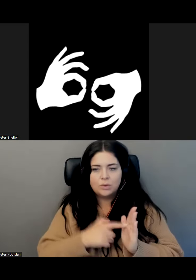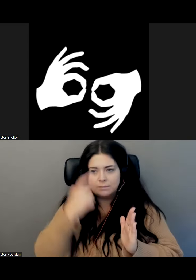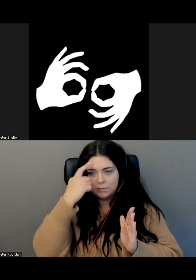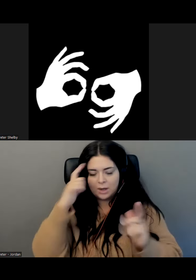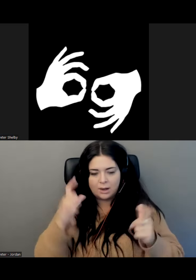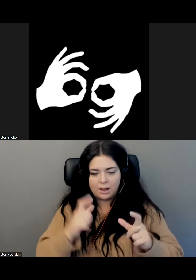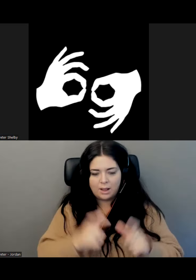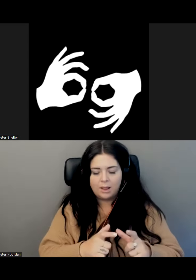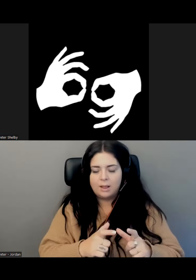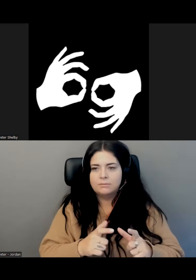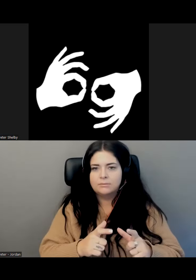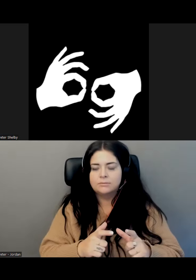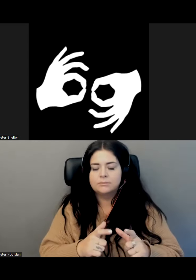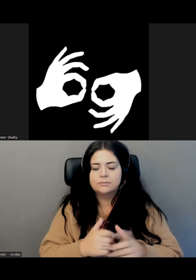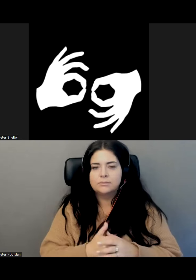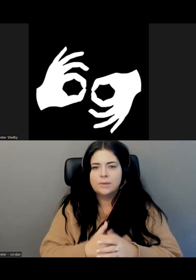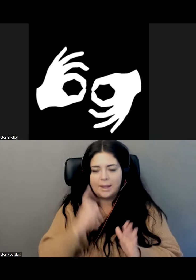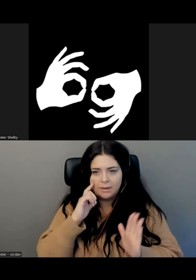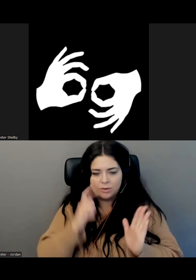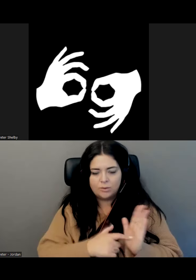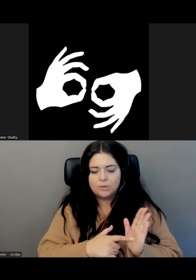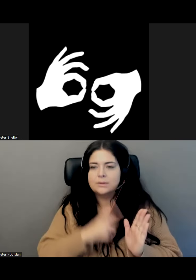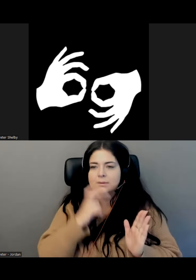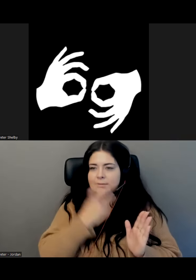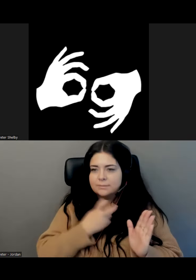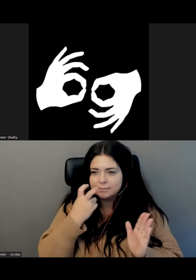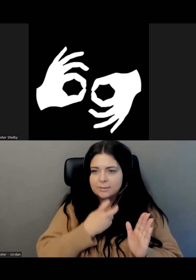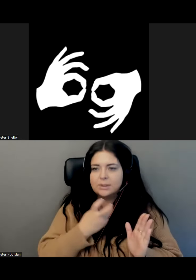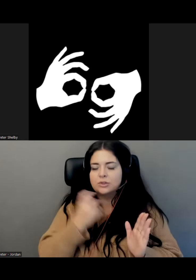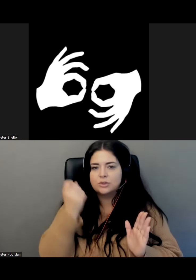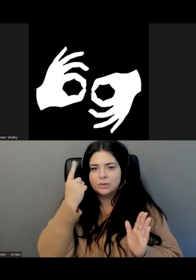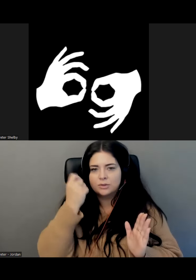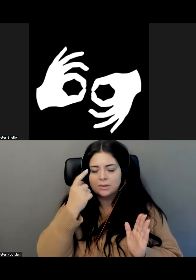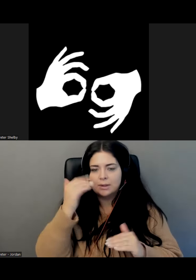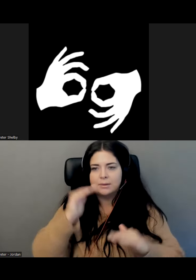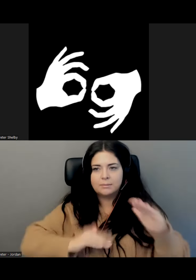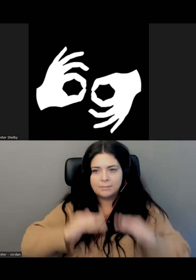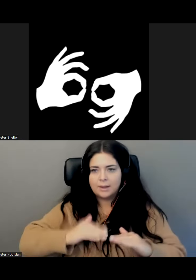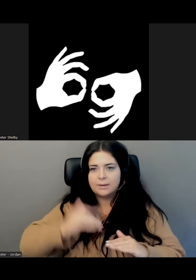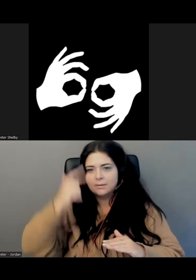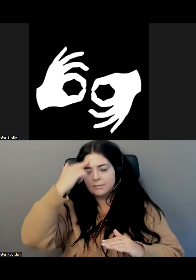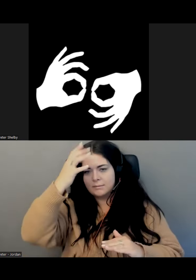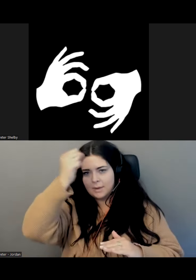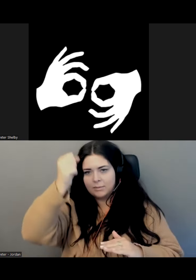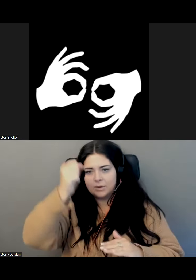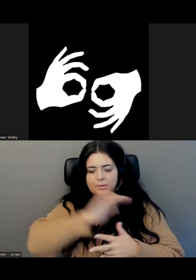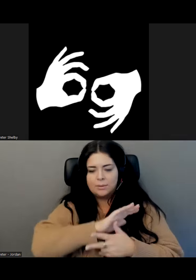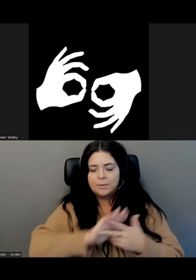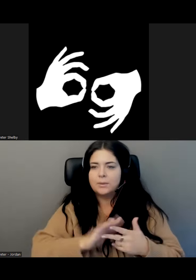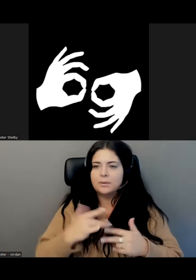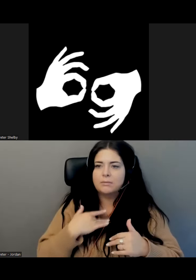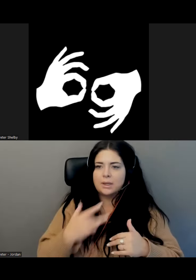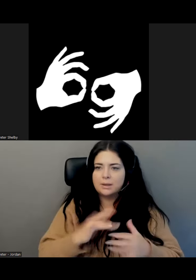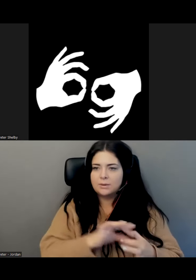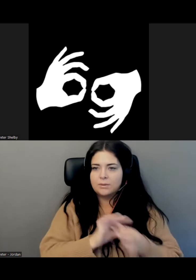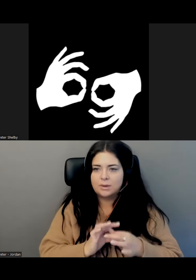of the brain that relate to speech understanding, memory, and balance as well. Those 3 areas are really related